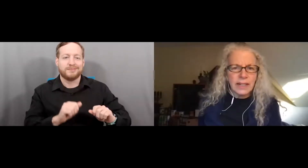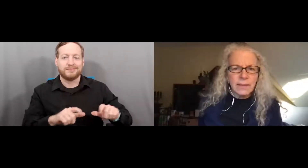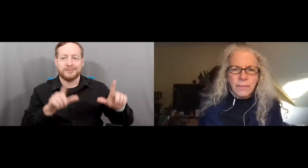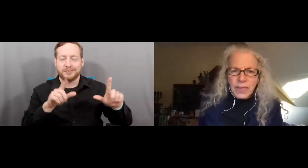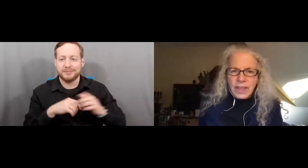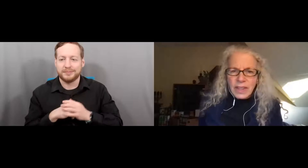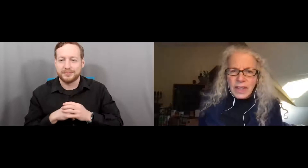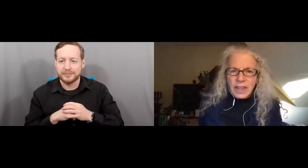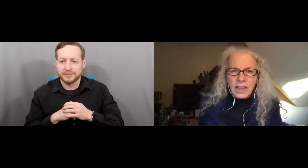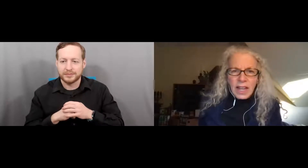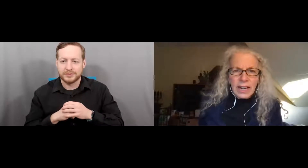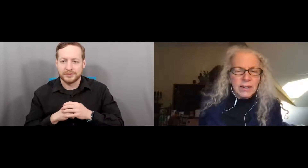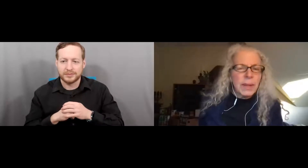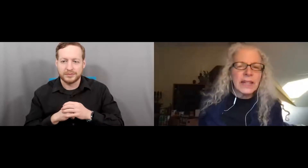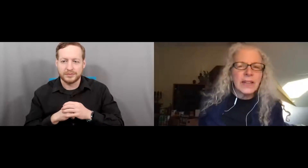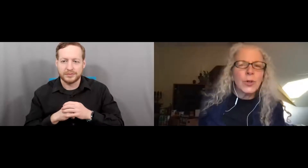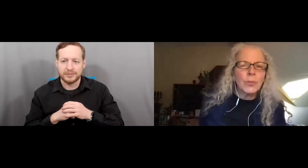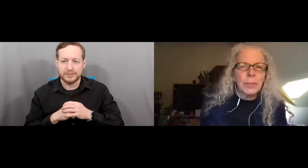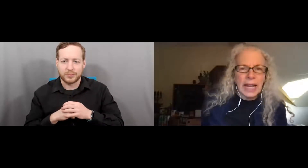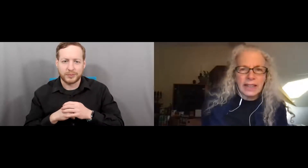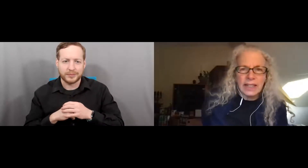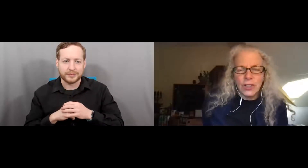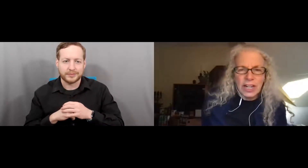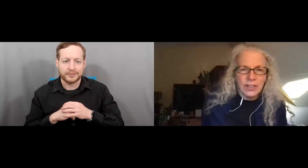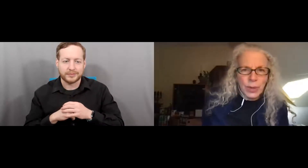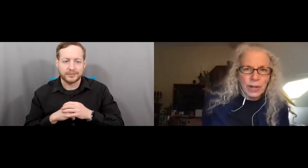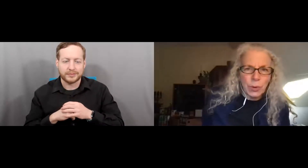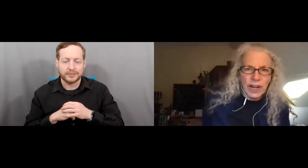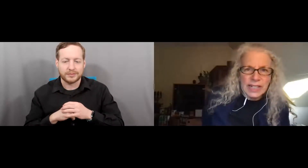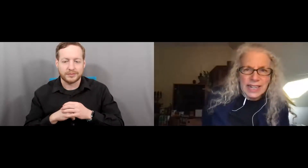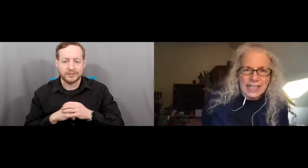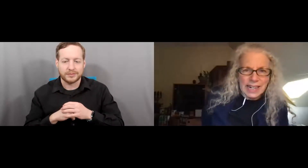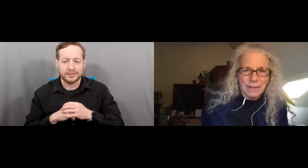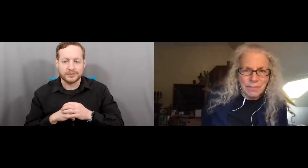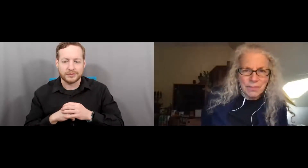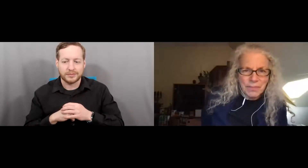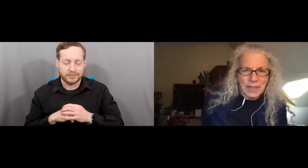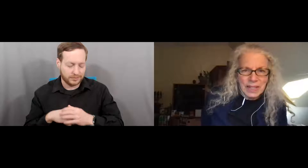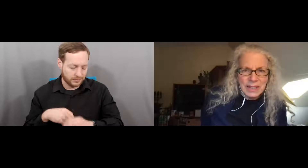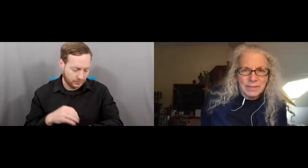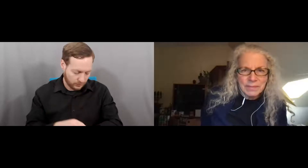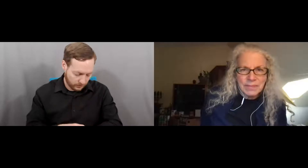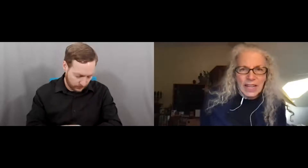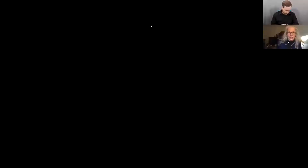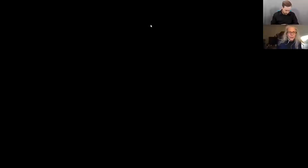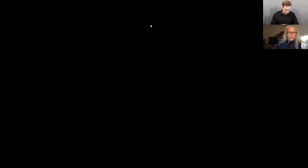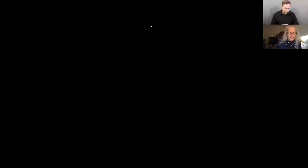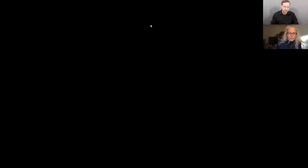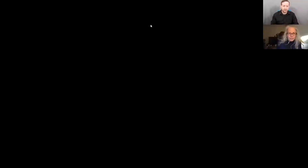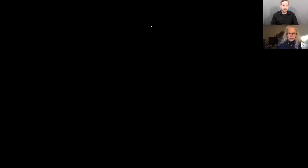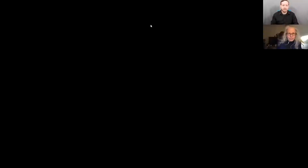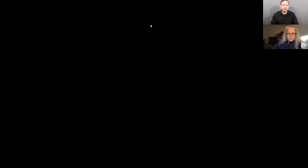Great. And Bethany, if you could bring back the agenda, we can move on to the next item. Thank you.